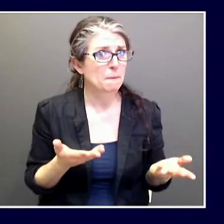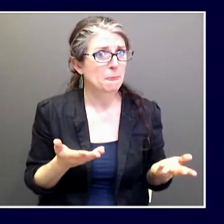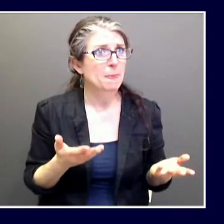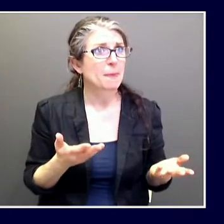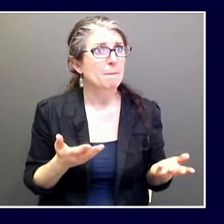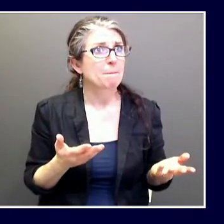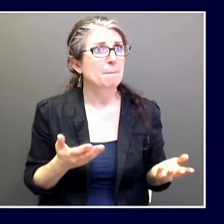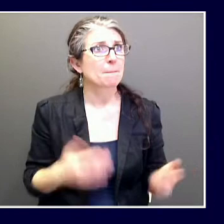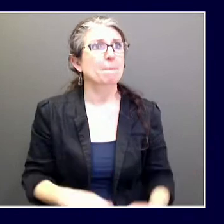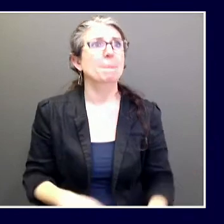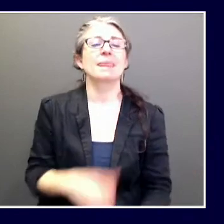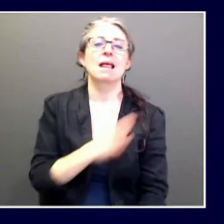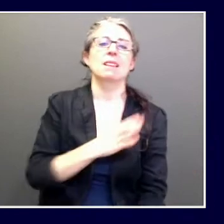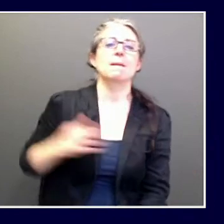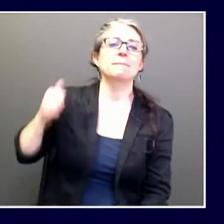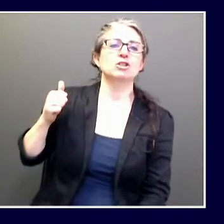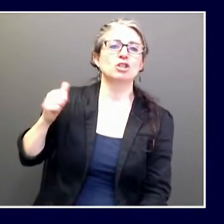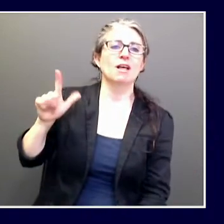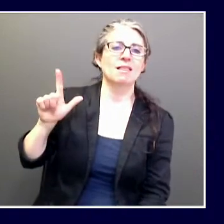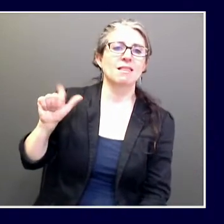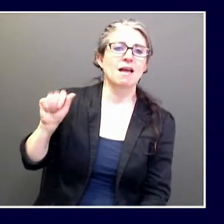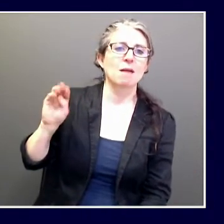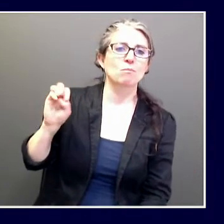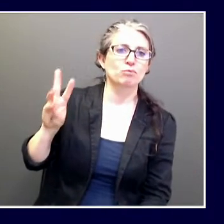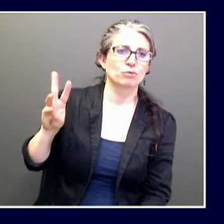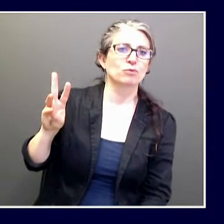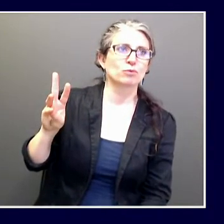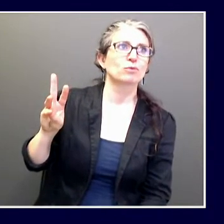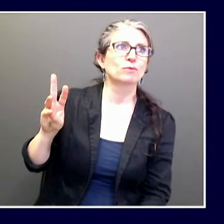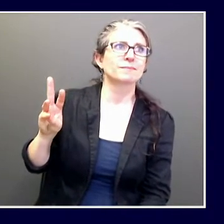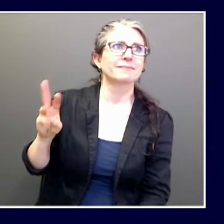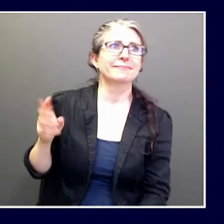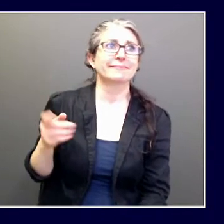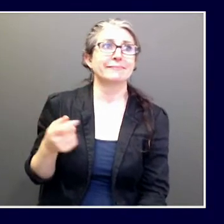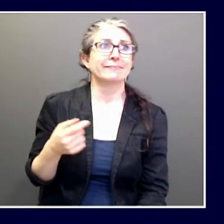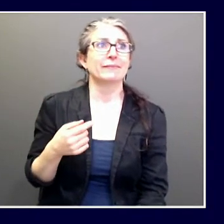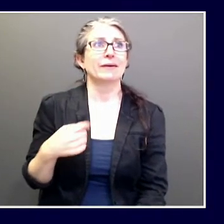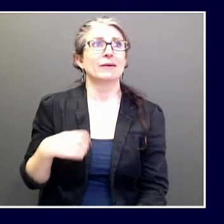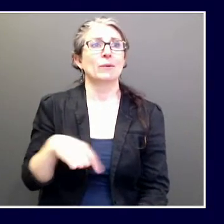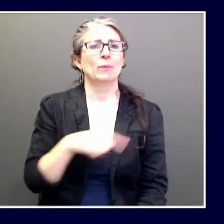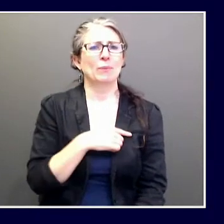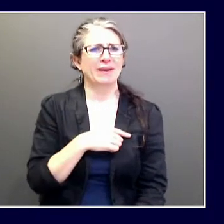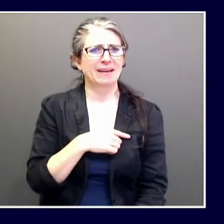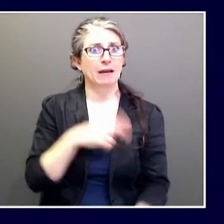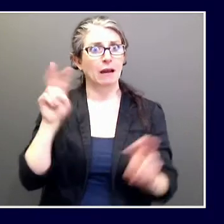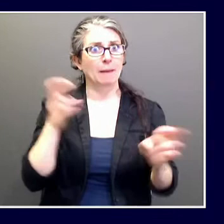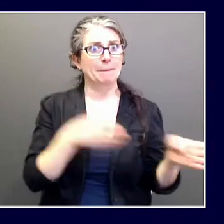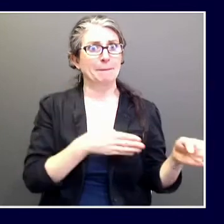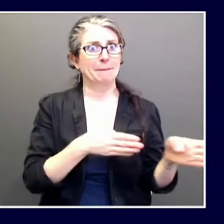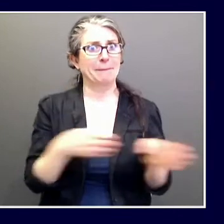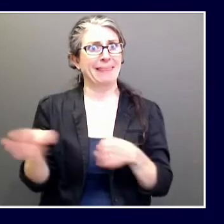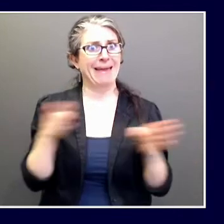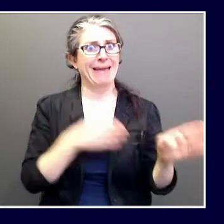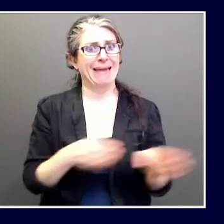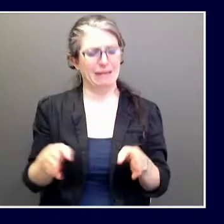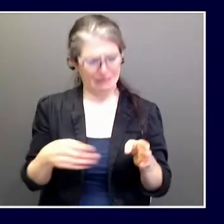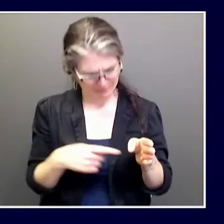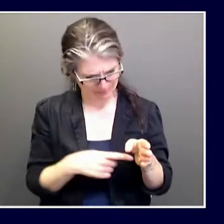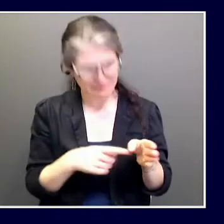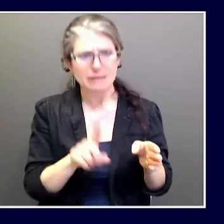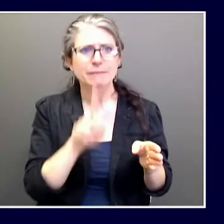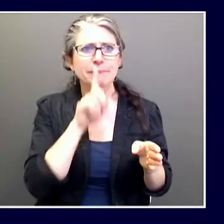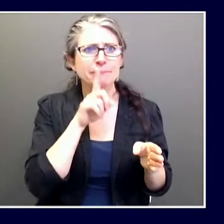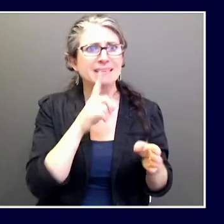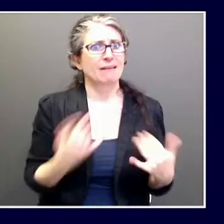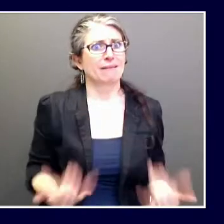I mean, we're no longer in the planning phase. We are in the execution phase because we have seen these record high numbers of people in Maine